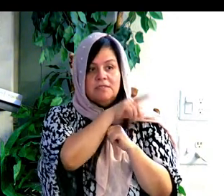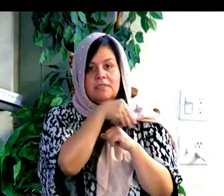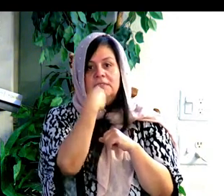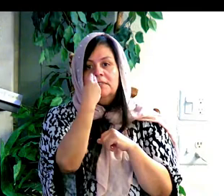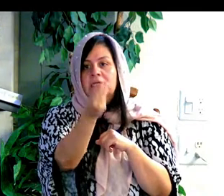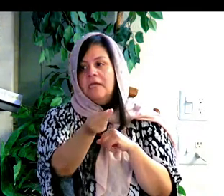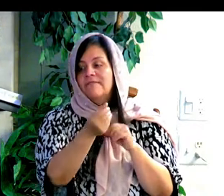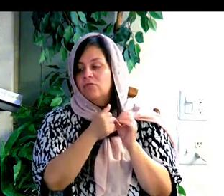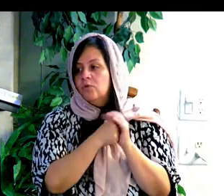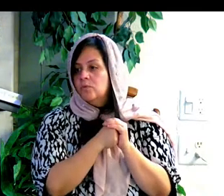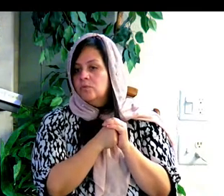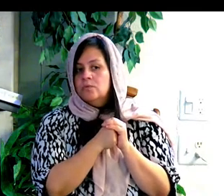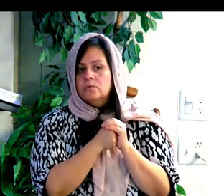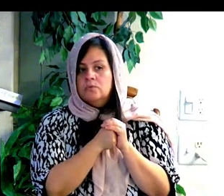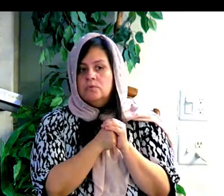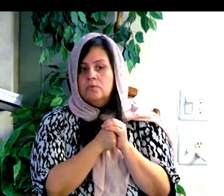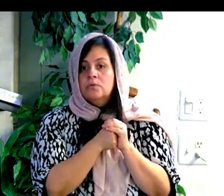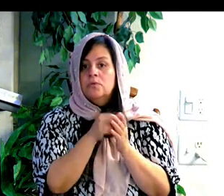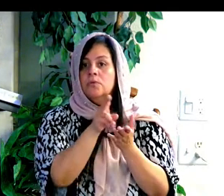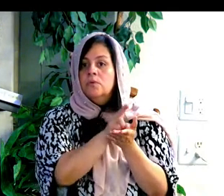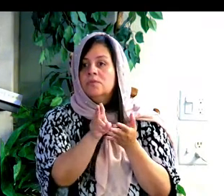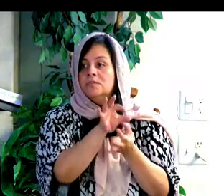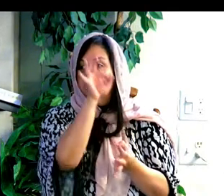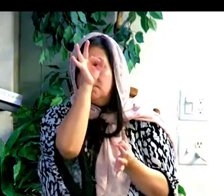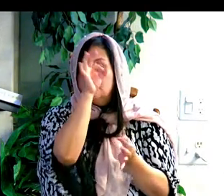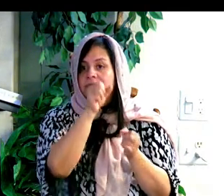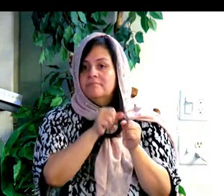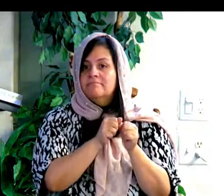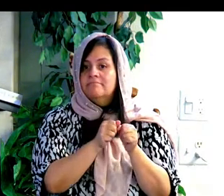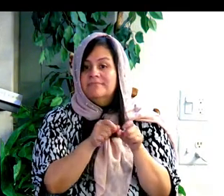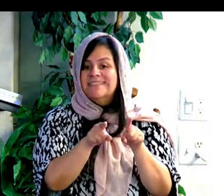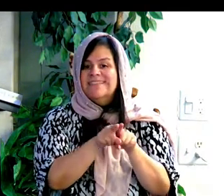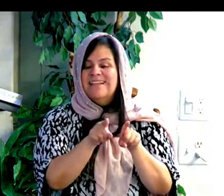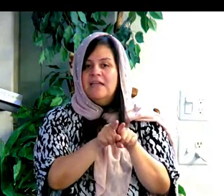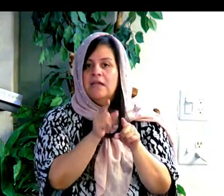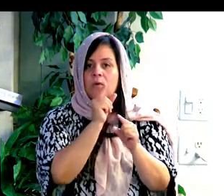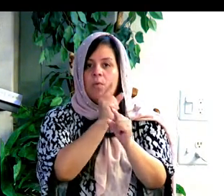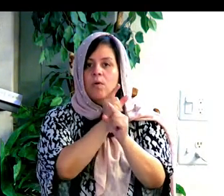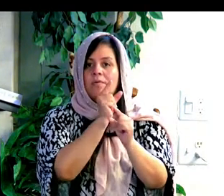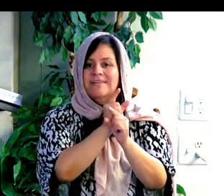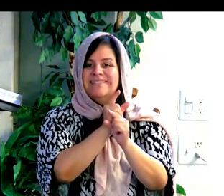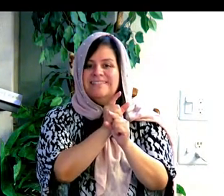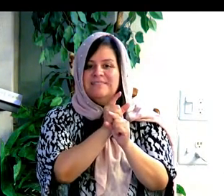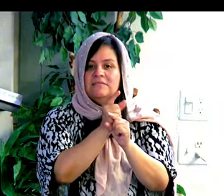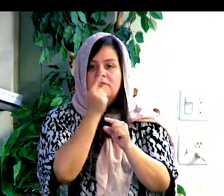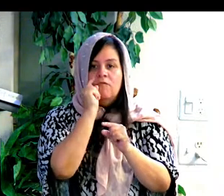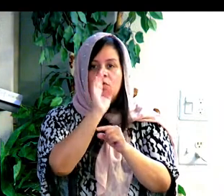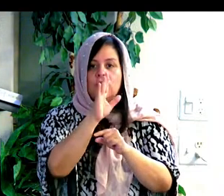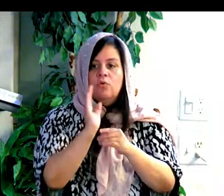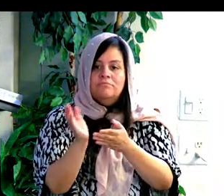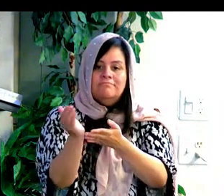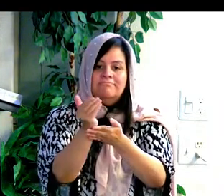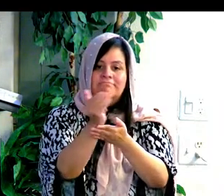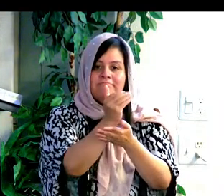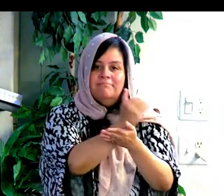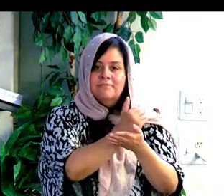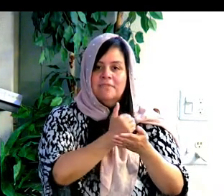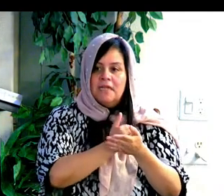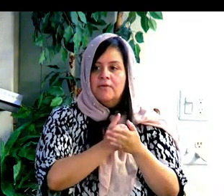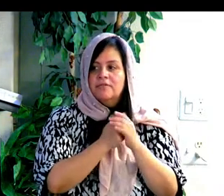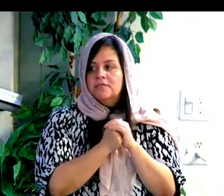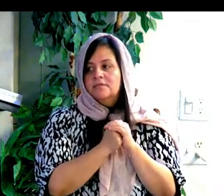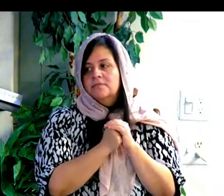Él nos dio el Espíritu Santo. As the guarantee of your inheritance you're going to receive. una garantía de